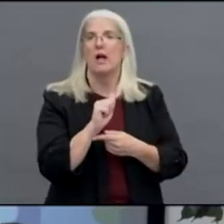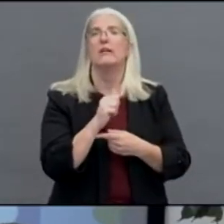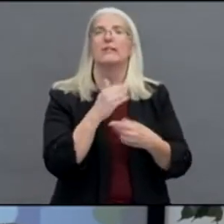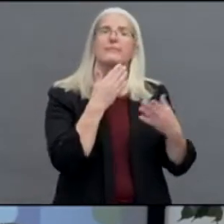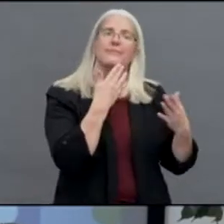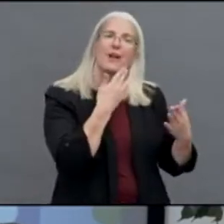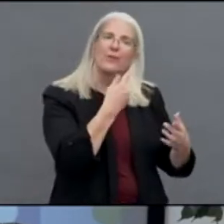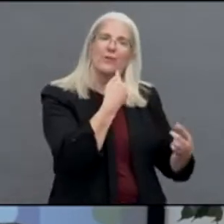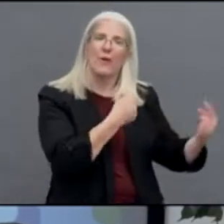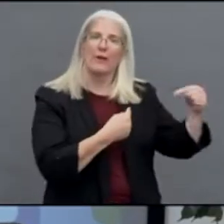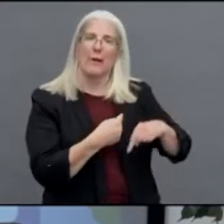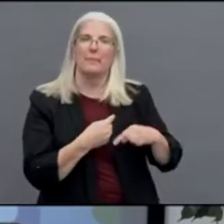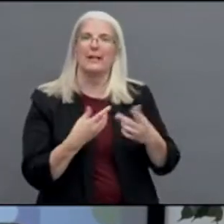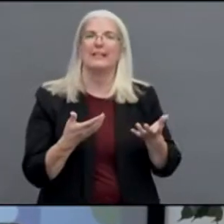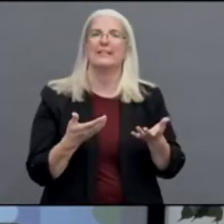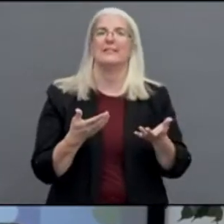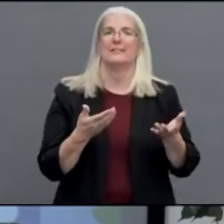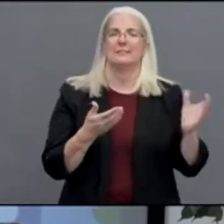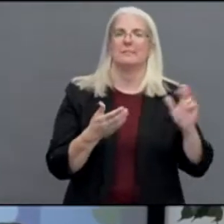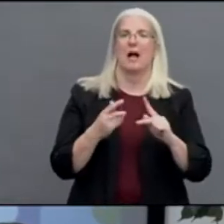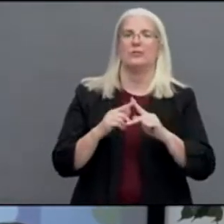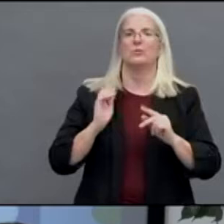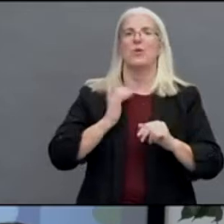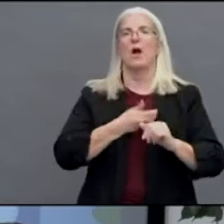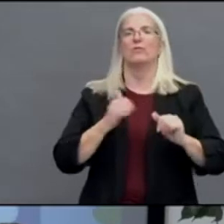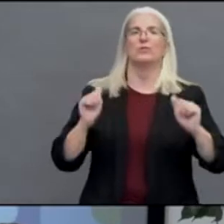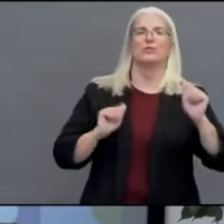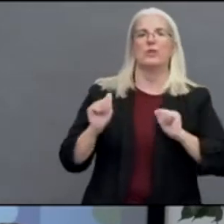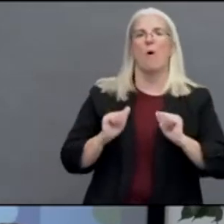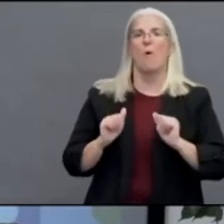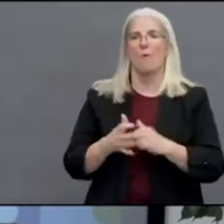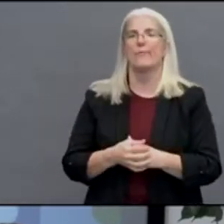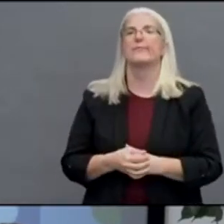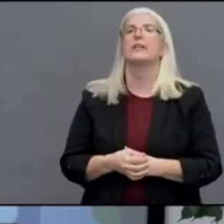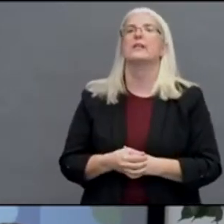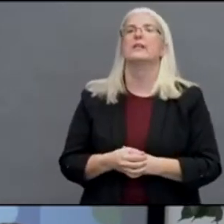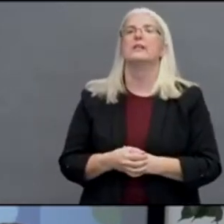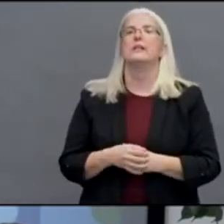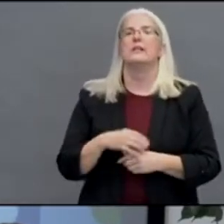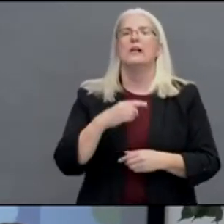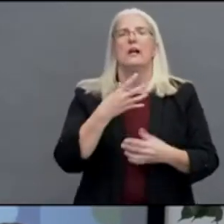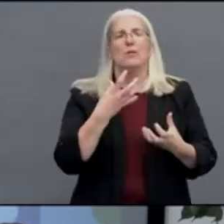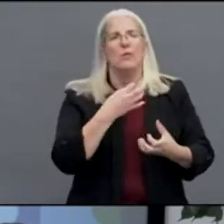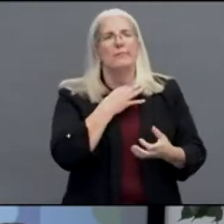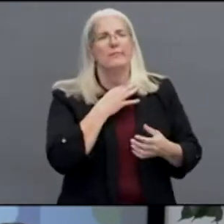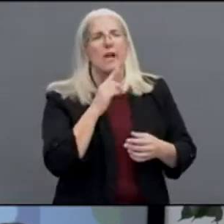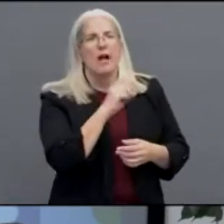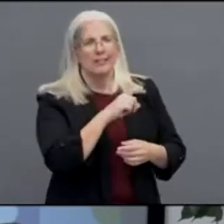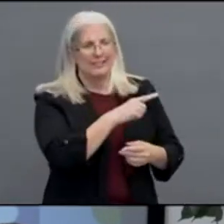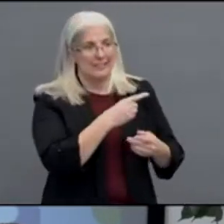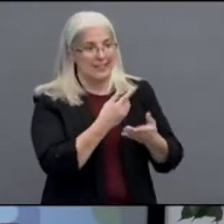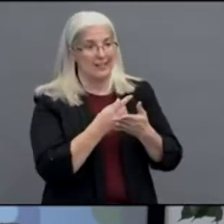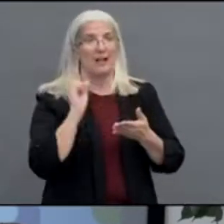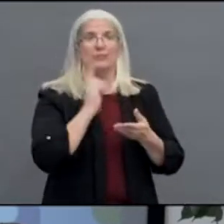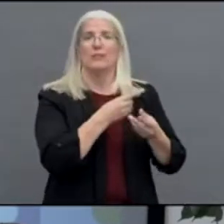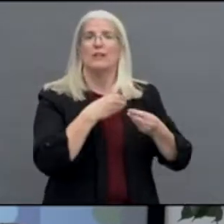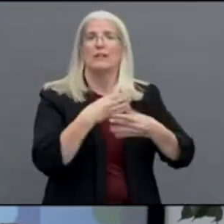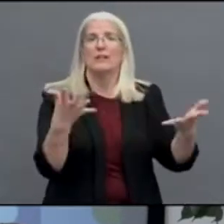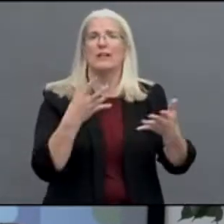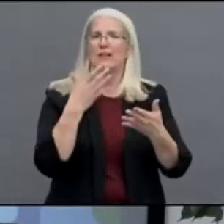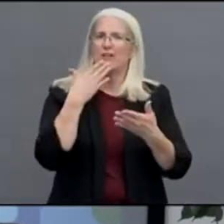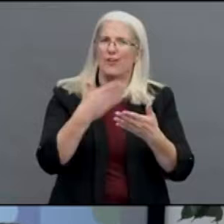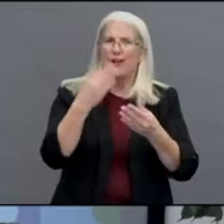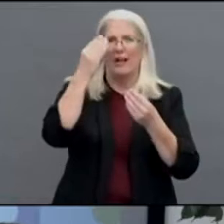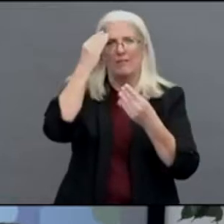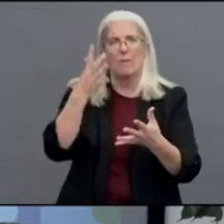for returning to our show. You provide us with a lot of good information, so we want to make sure that we are up to date.